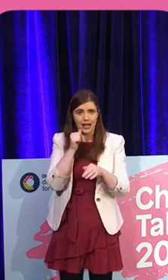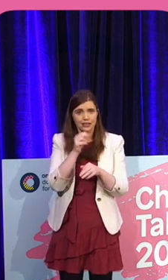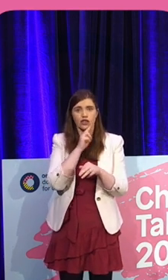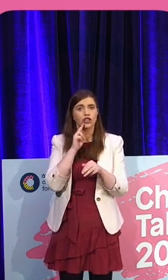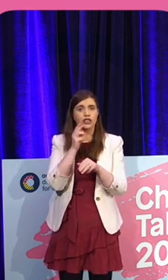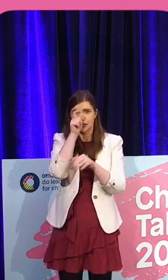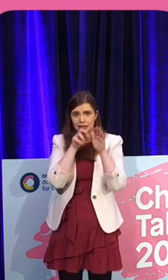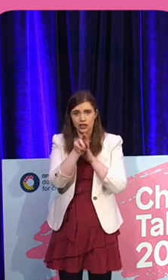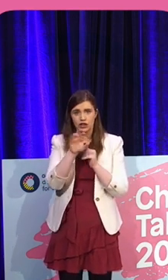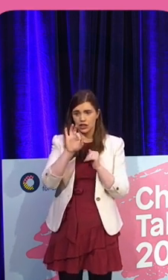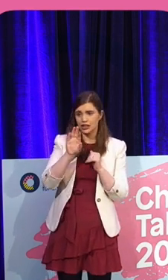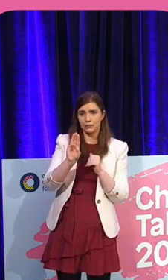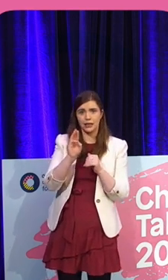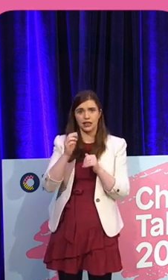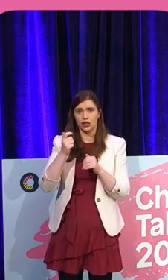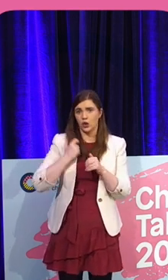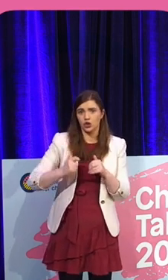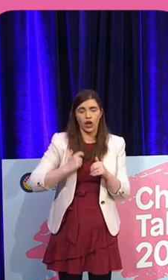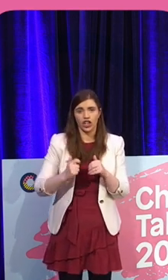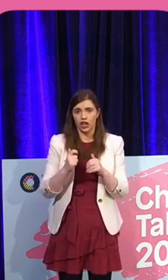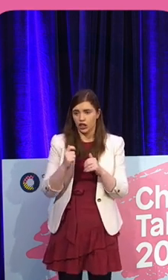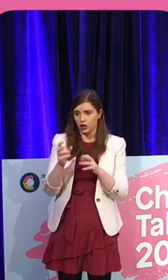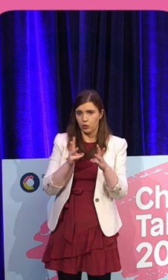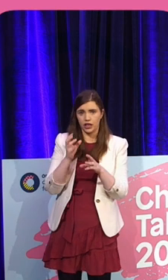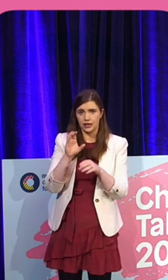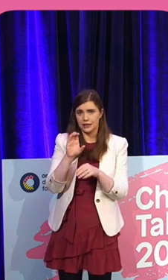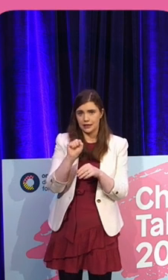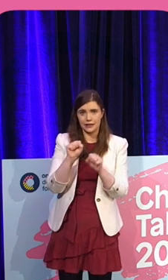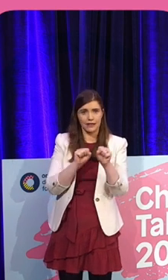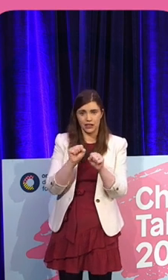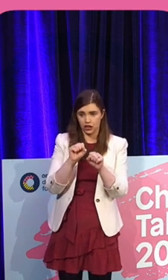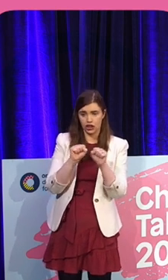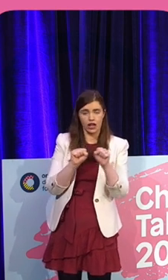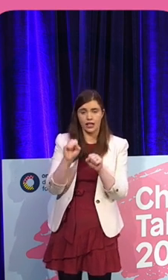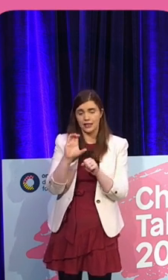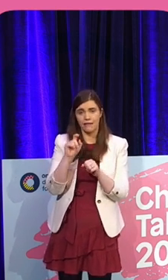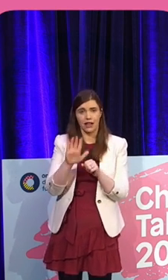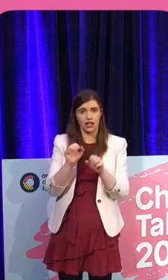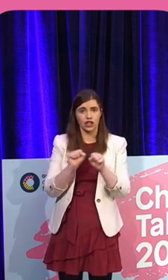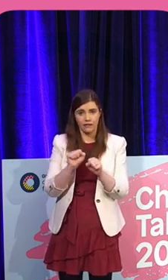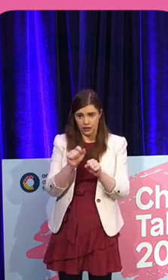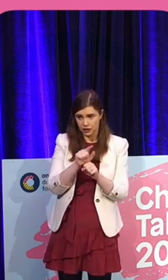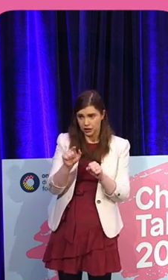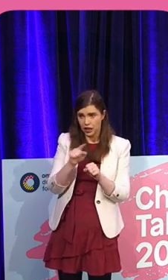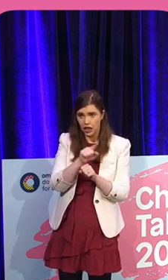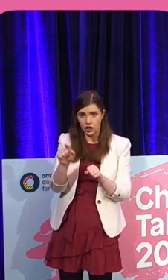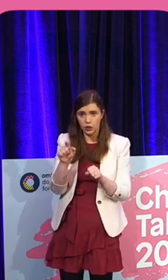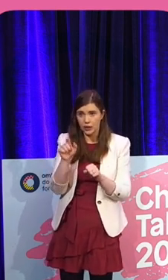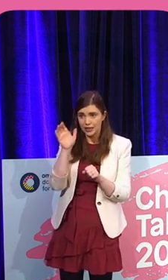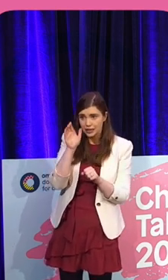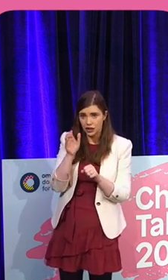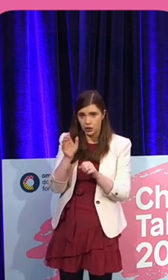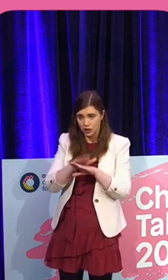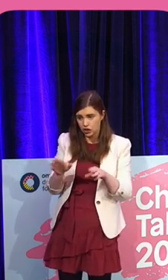a GP, a social worker, a civil servant, a minister, are you listening to the children that you're working with? Are you listening to the children you